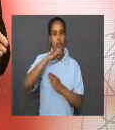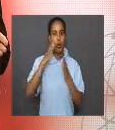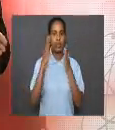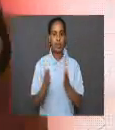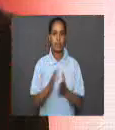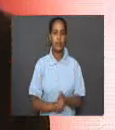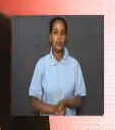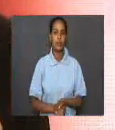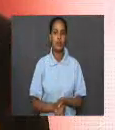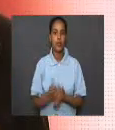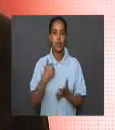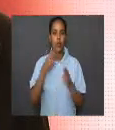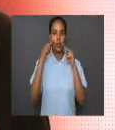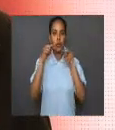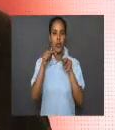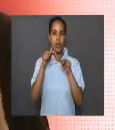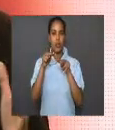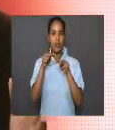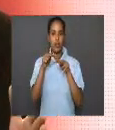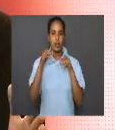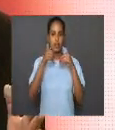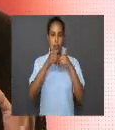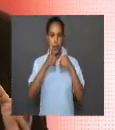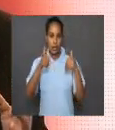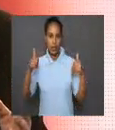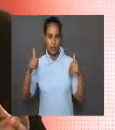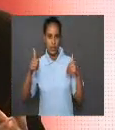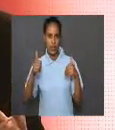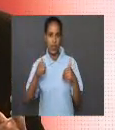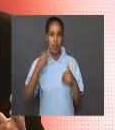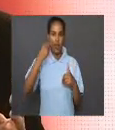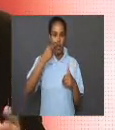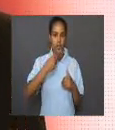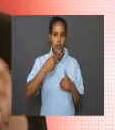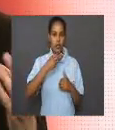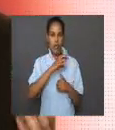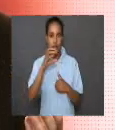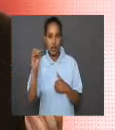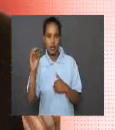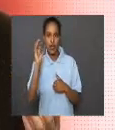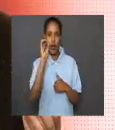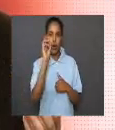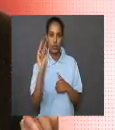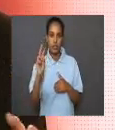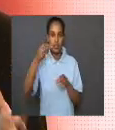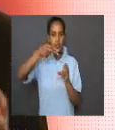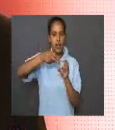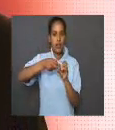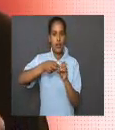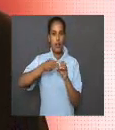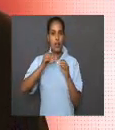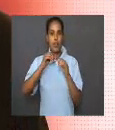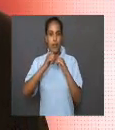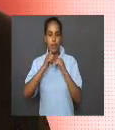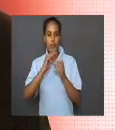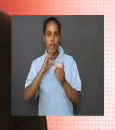electrolysis. We looked at the separation of hydrogen and oxygen gas from